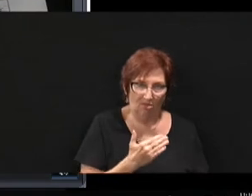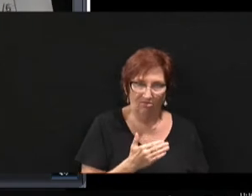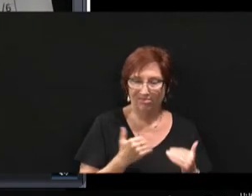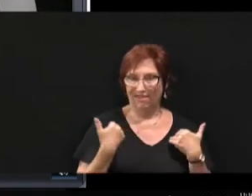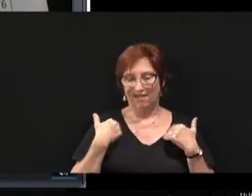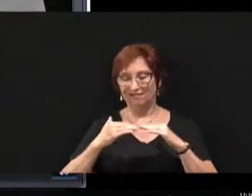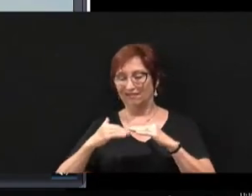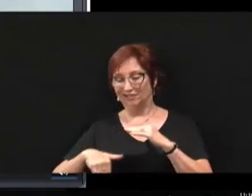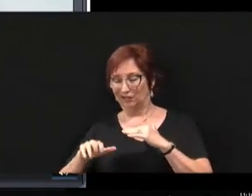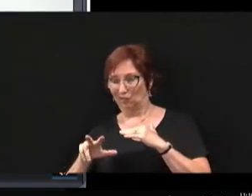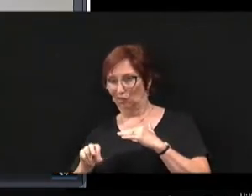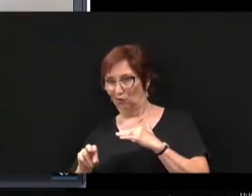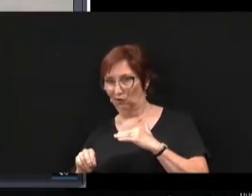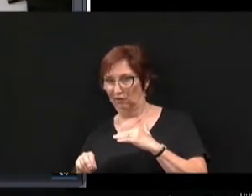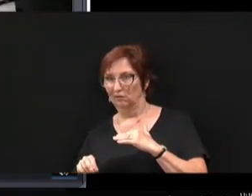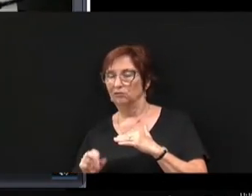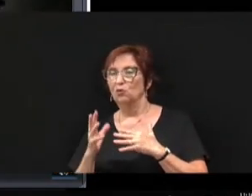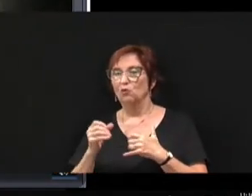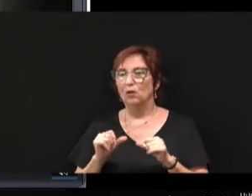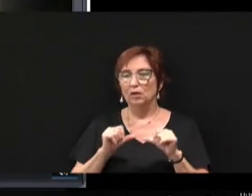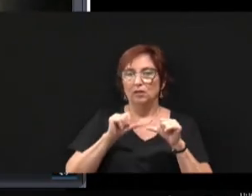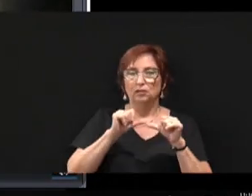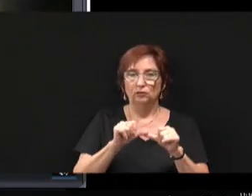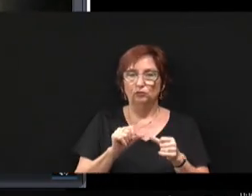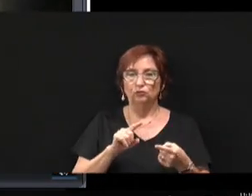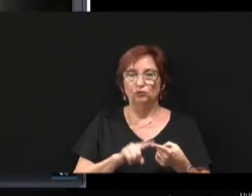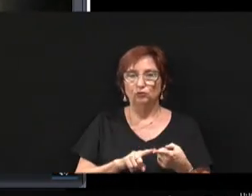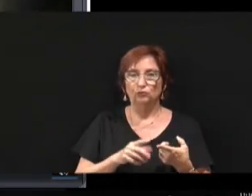30. So you want to go on to